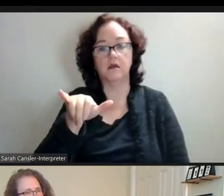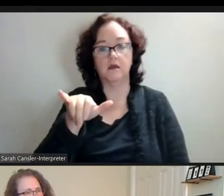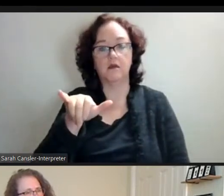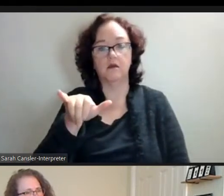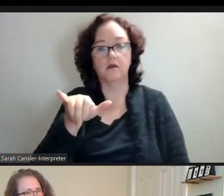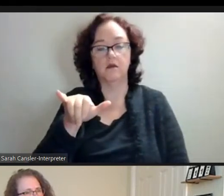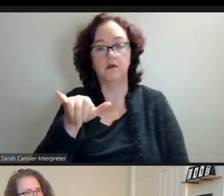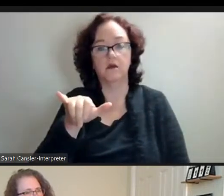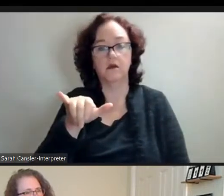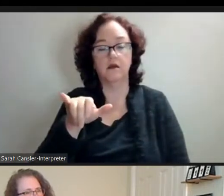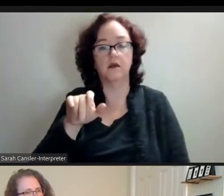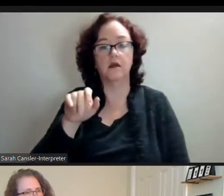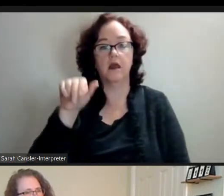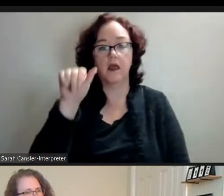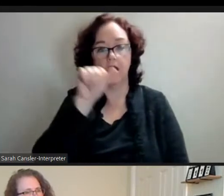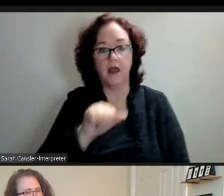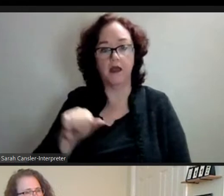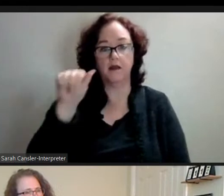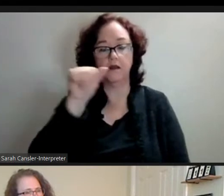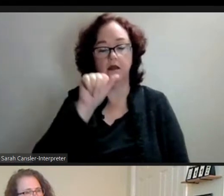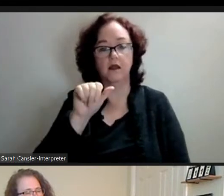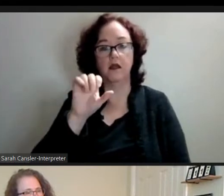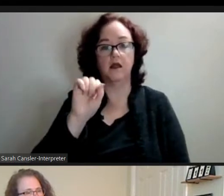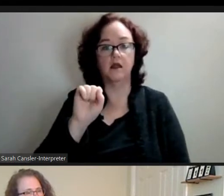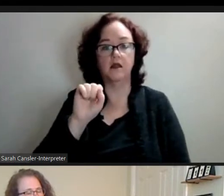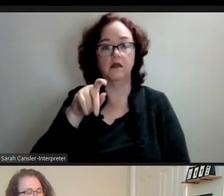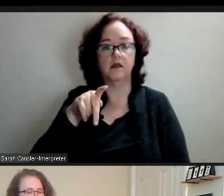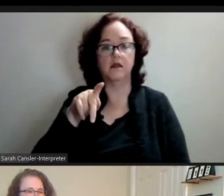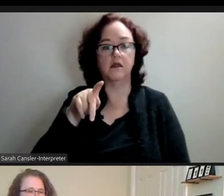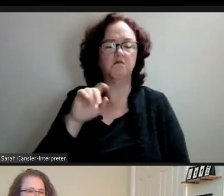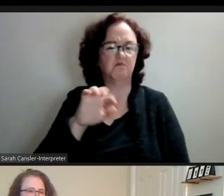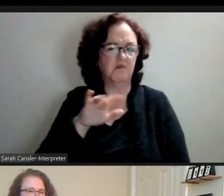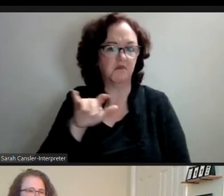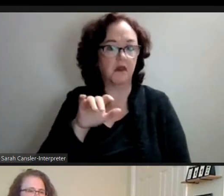WHITNEY, at Sporkability. So I'll spell that out,